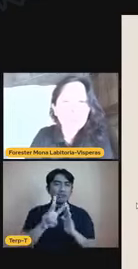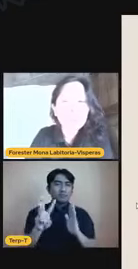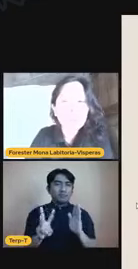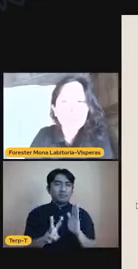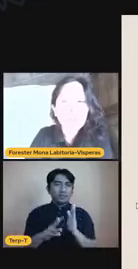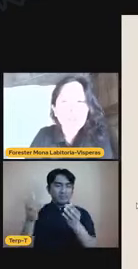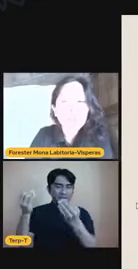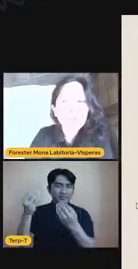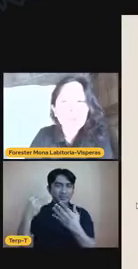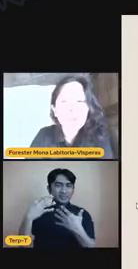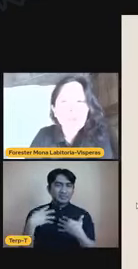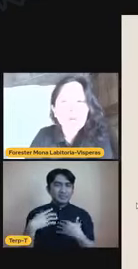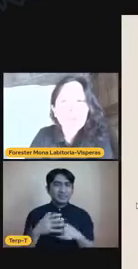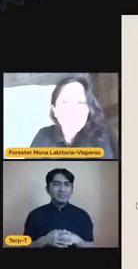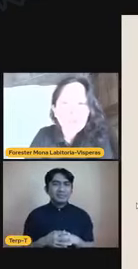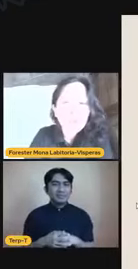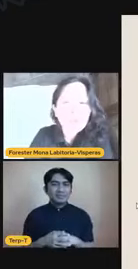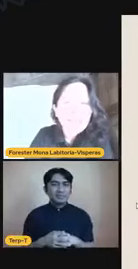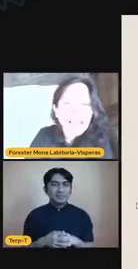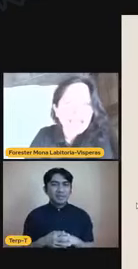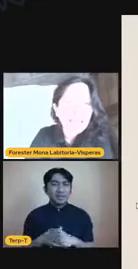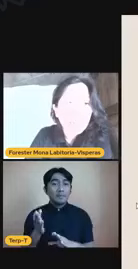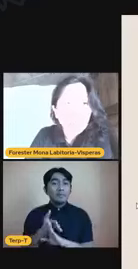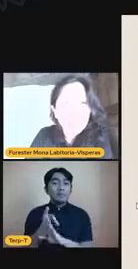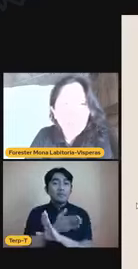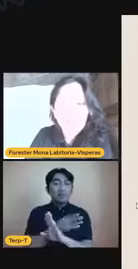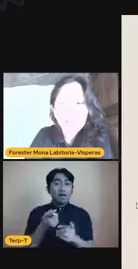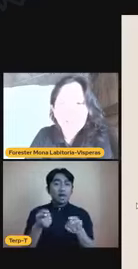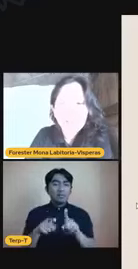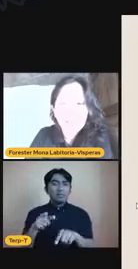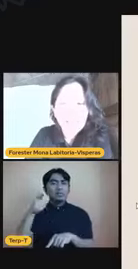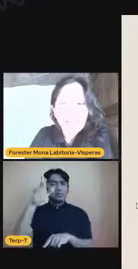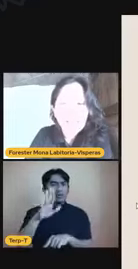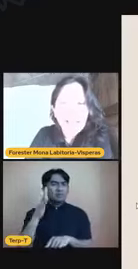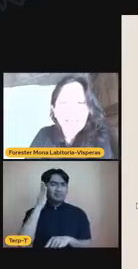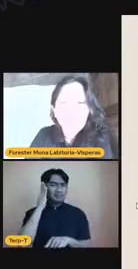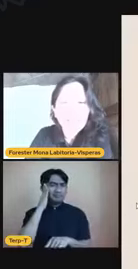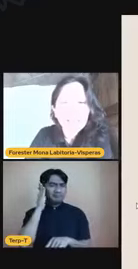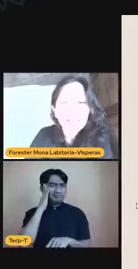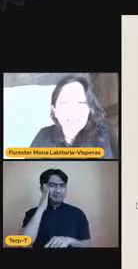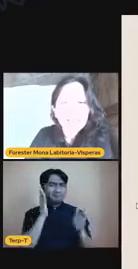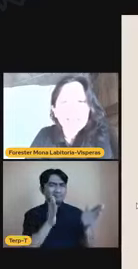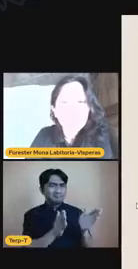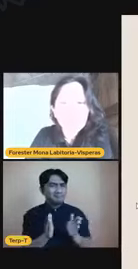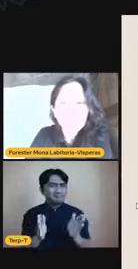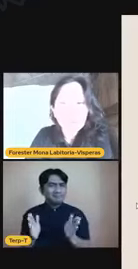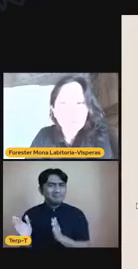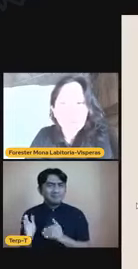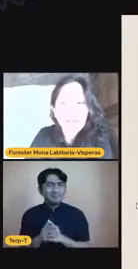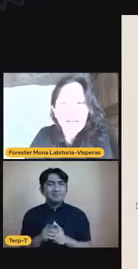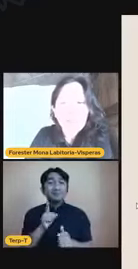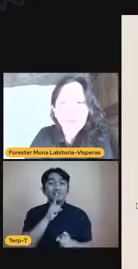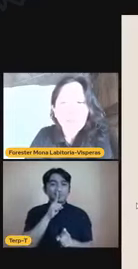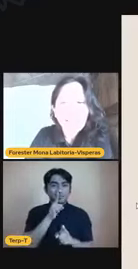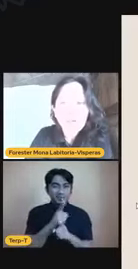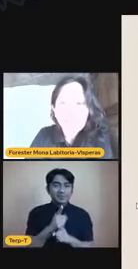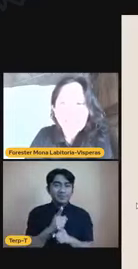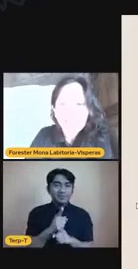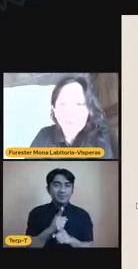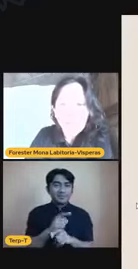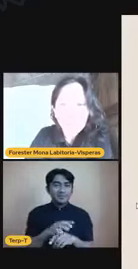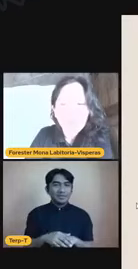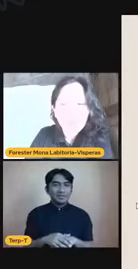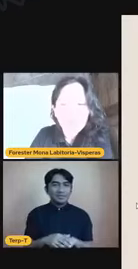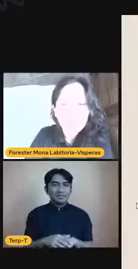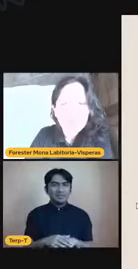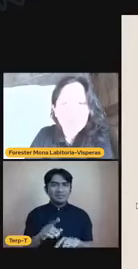to be. So, bago pa daw mangyari, alam na ni God. I think this is really true. I could not have